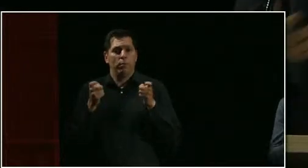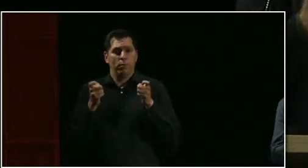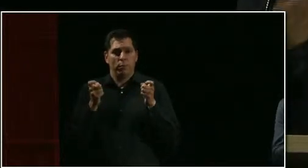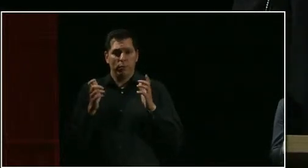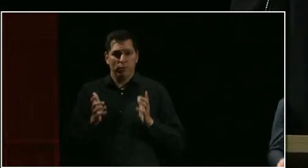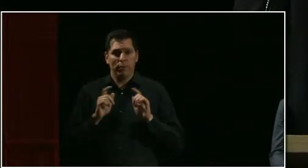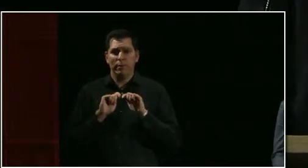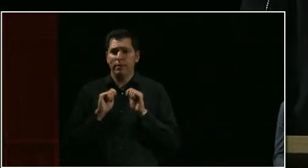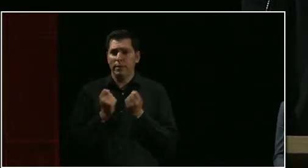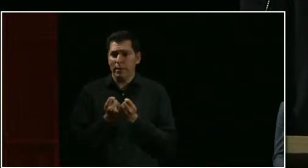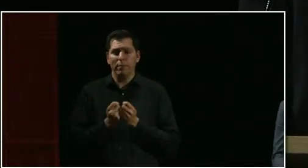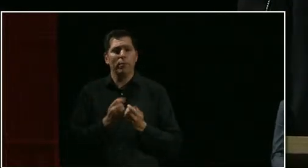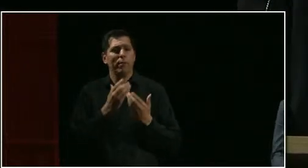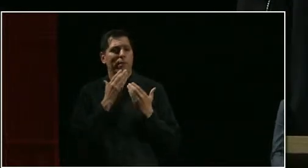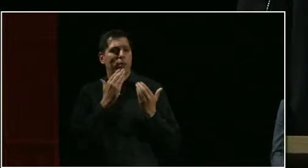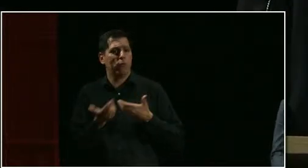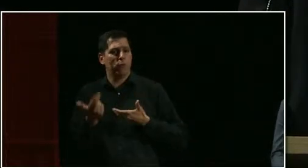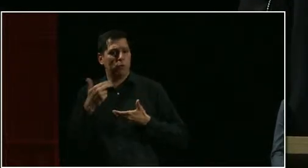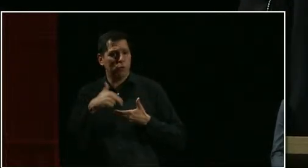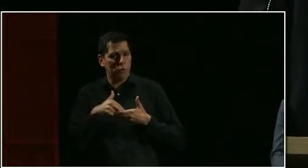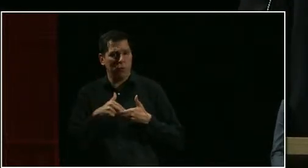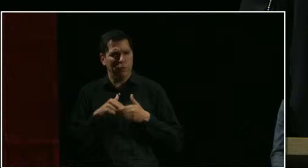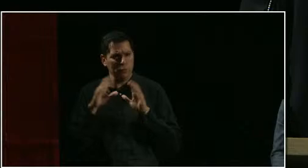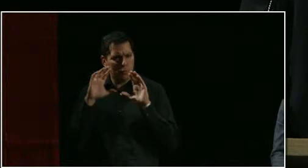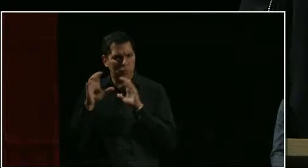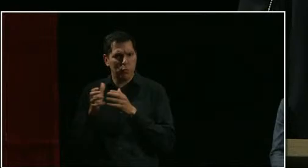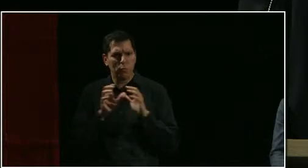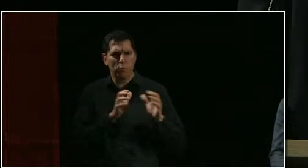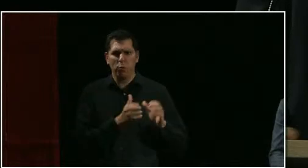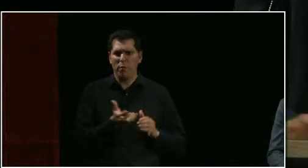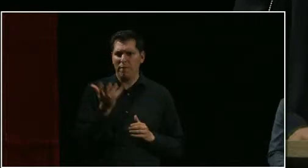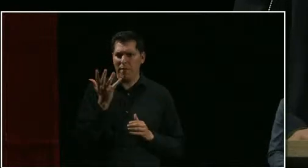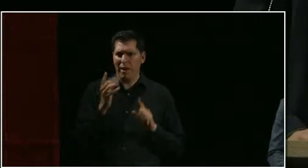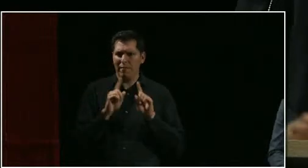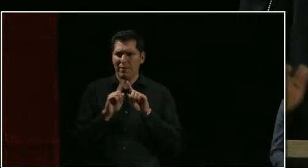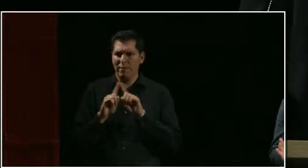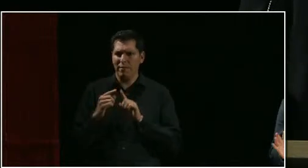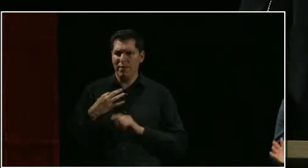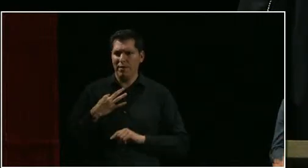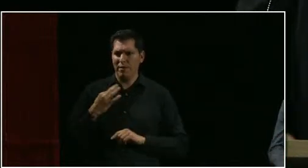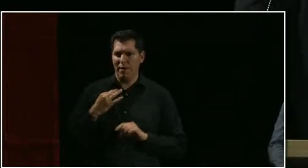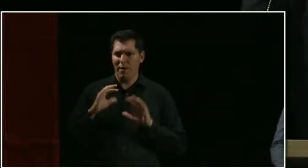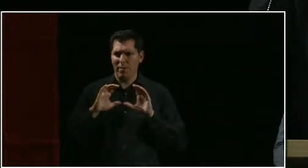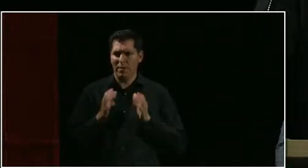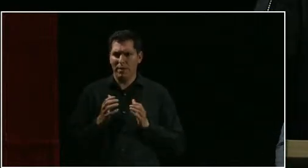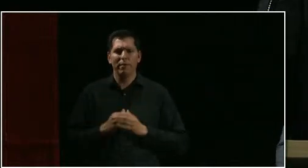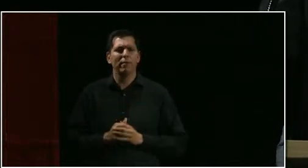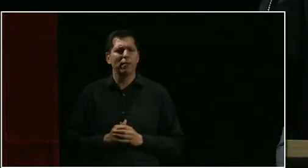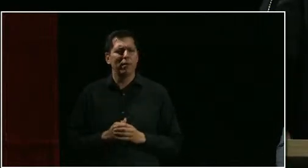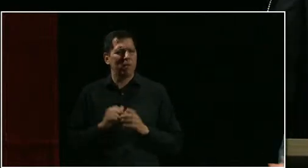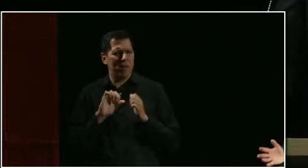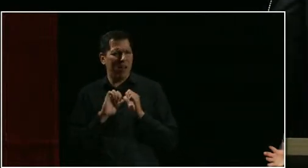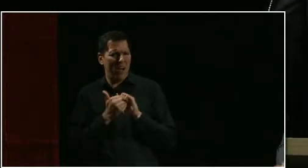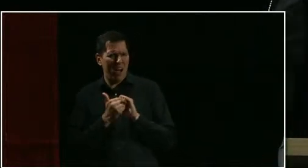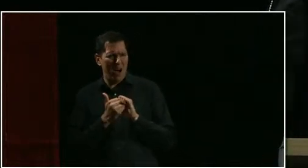all joining and getting to know a lot more about these five nominated animated feature films. So you might ask, how did we get